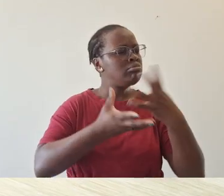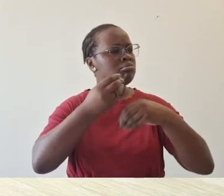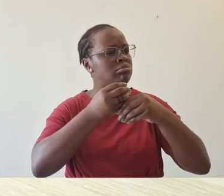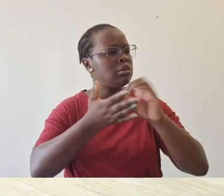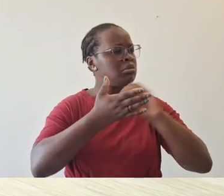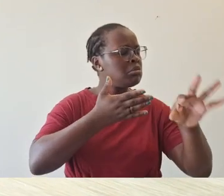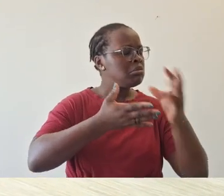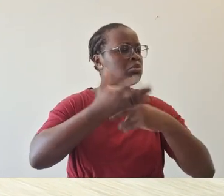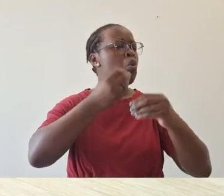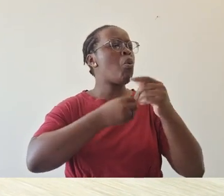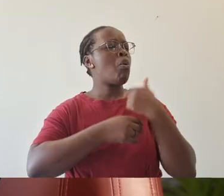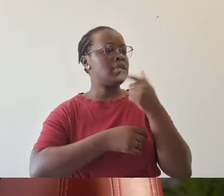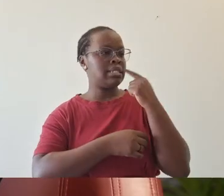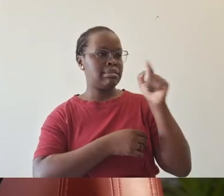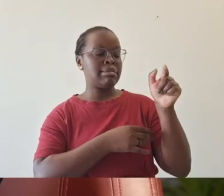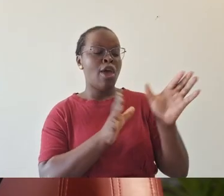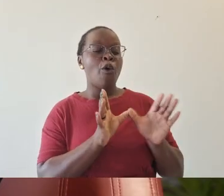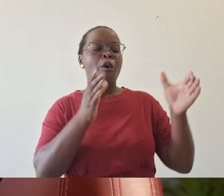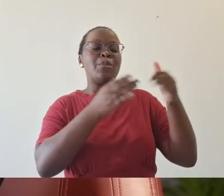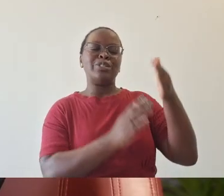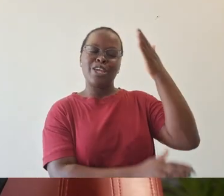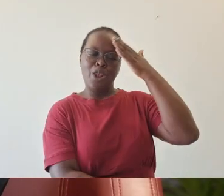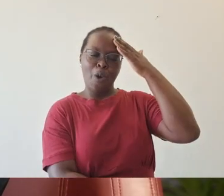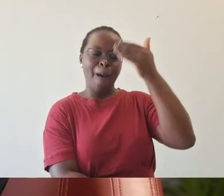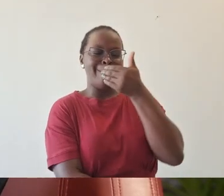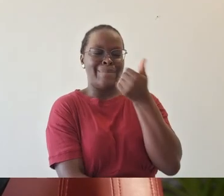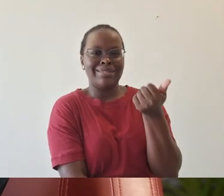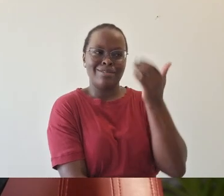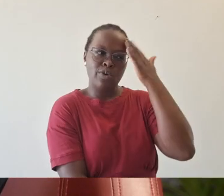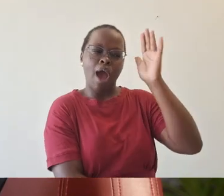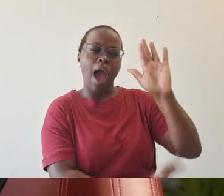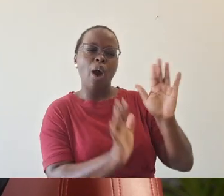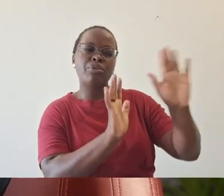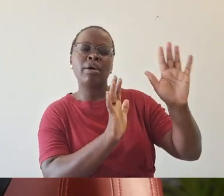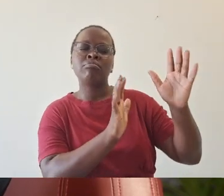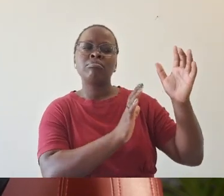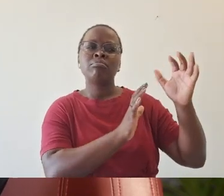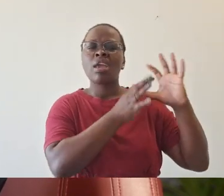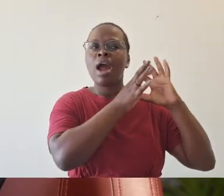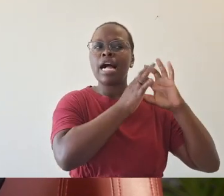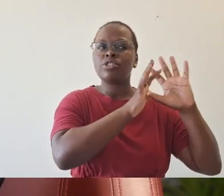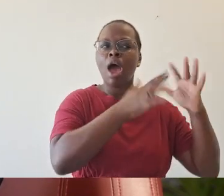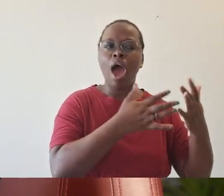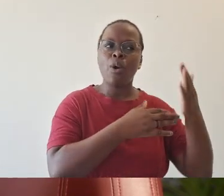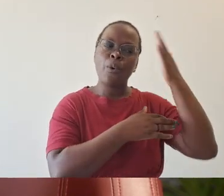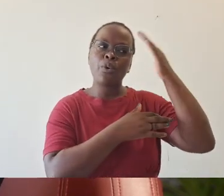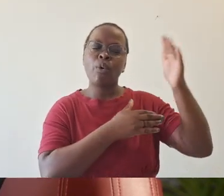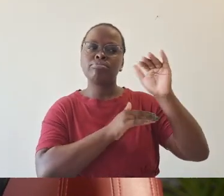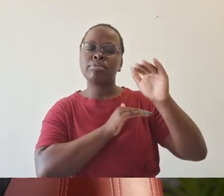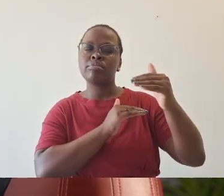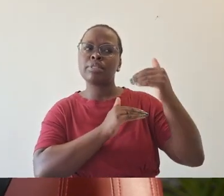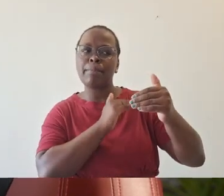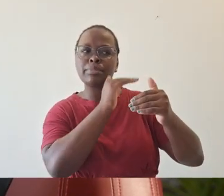also different. So that to say that the community knows best. They know how they live. They know their culture. They know what will work for them. They know